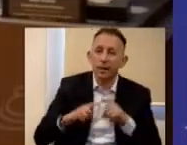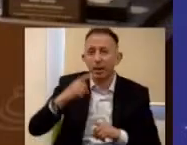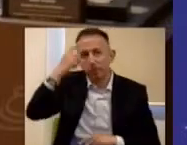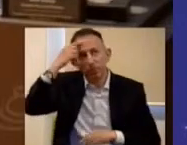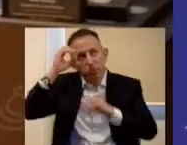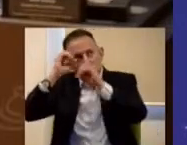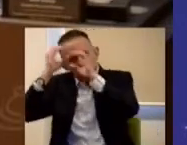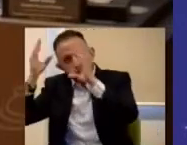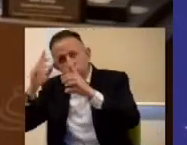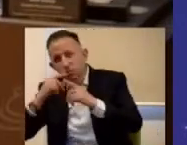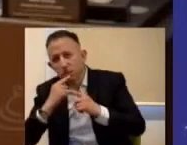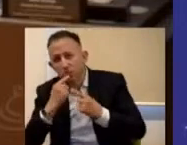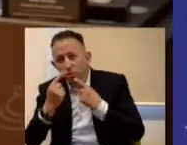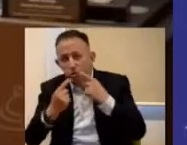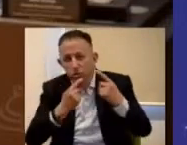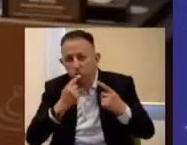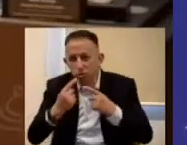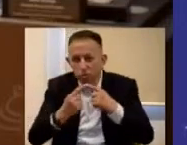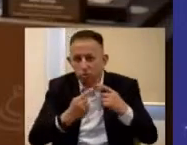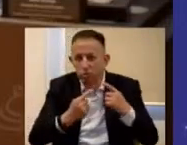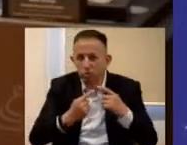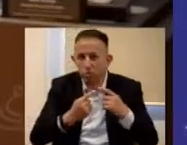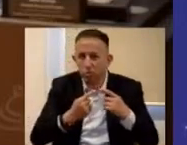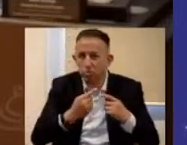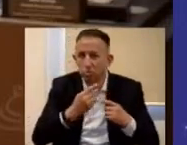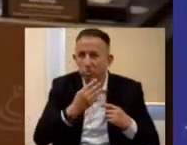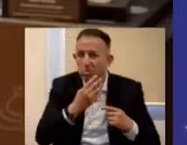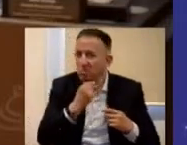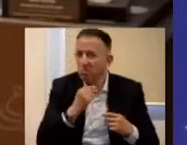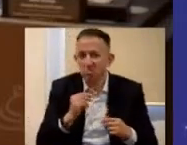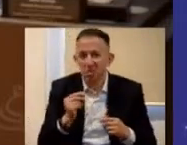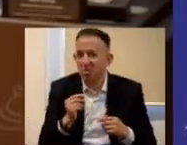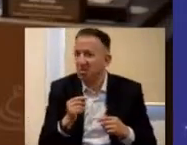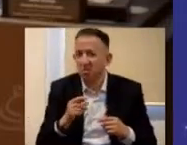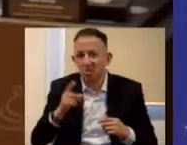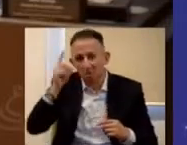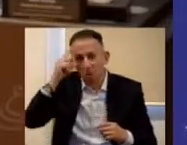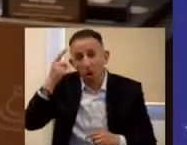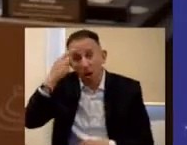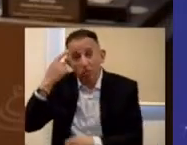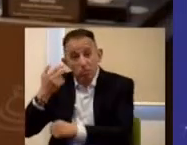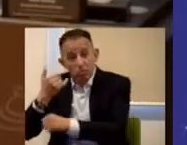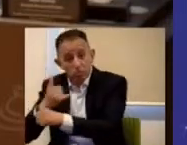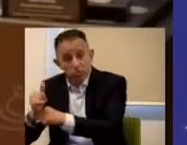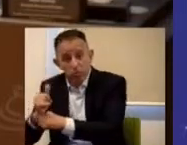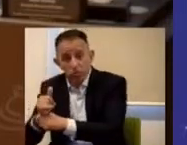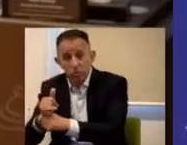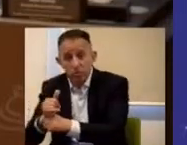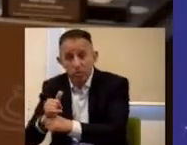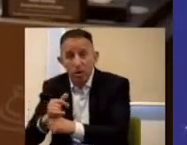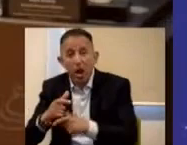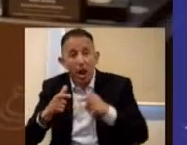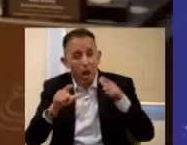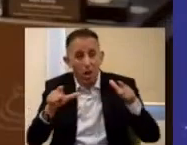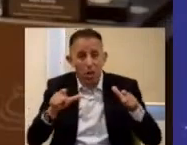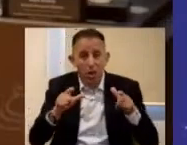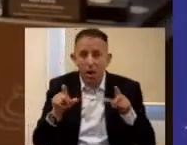humans that are very complex in other things, in particular with respect to what we consider as values, what